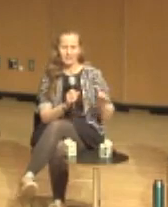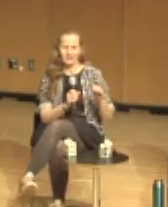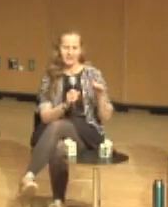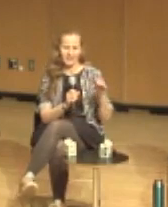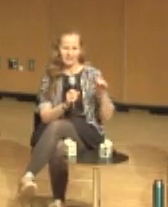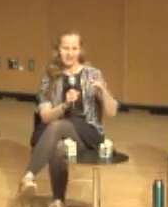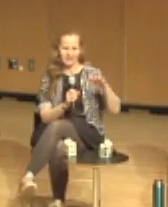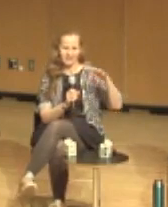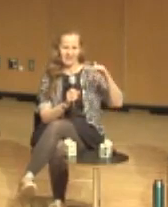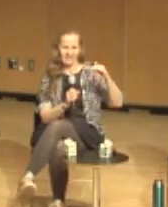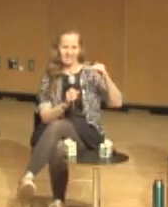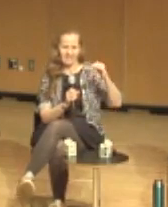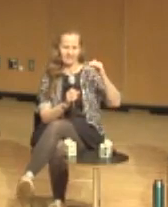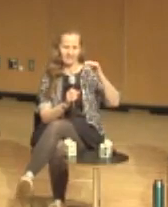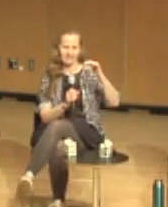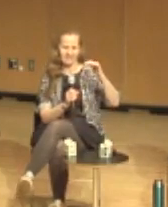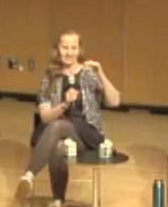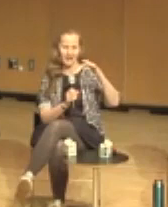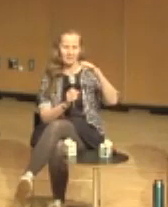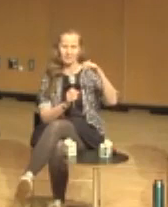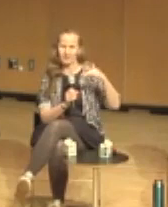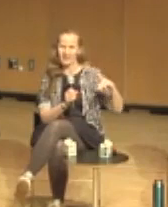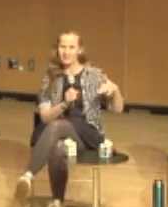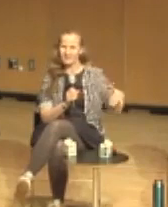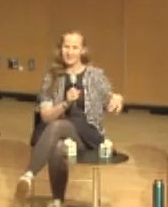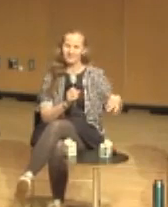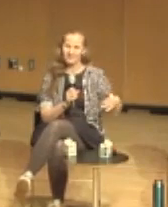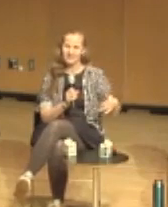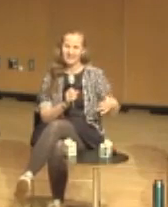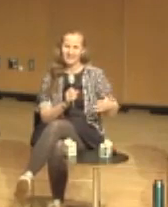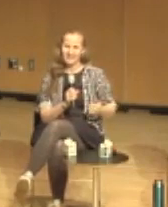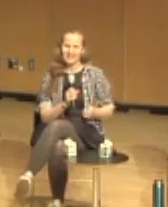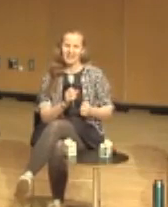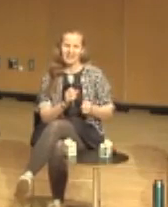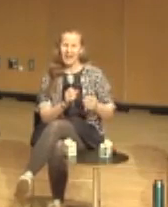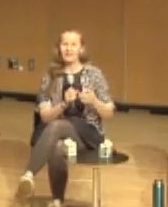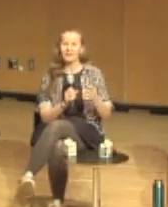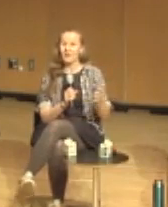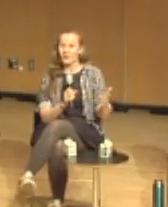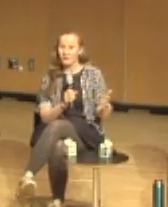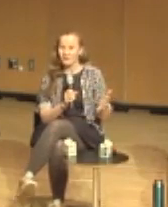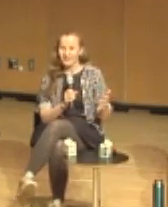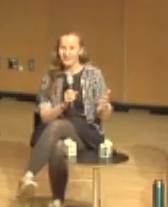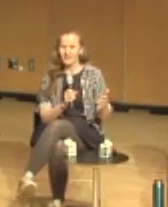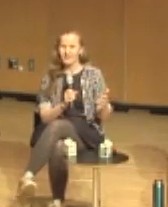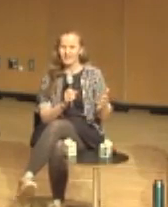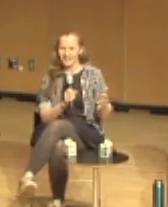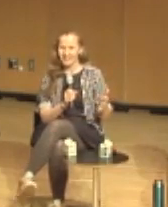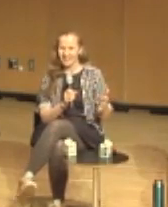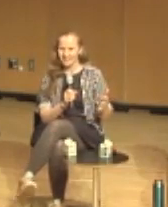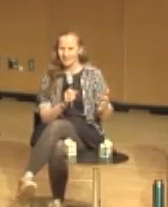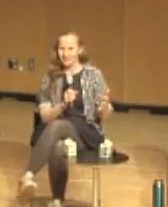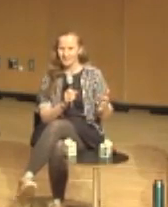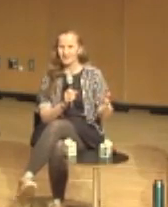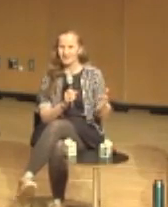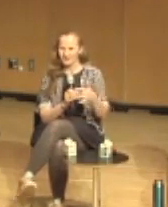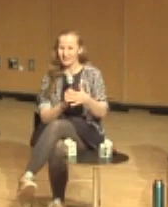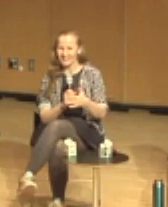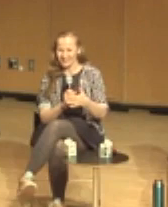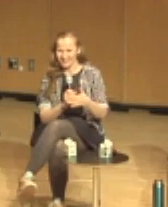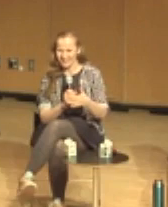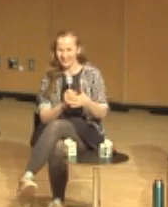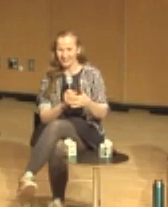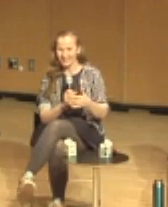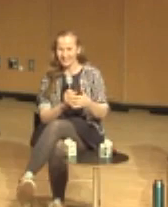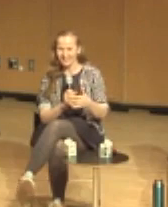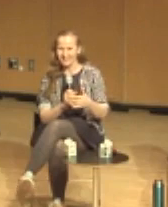experience my life in in different time frames I don't know if it is because I engag with this work